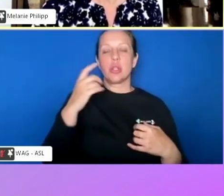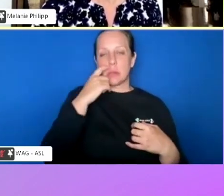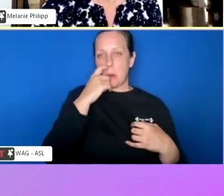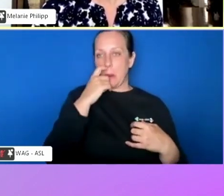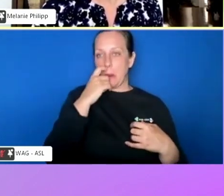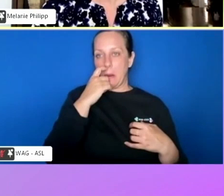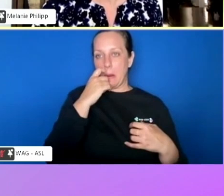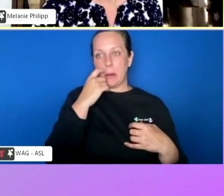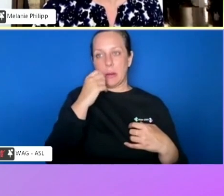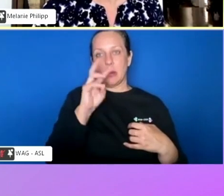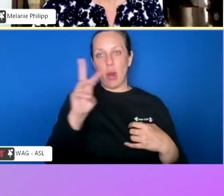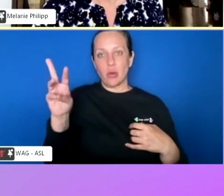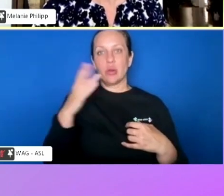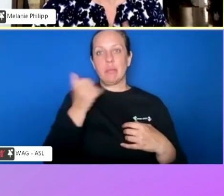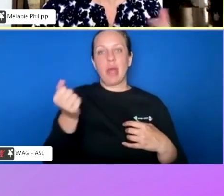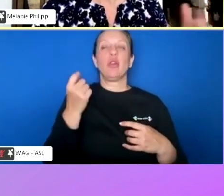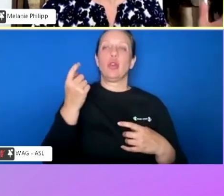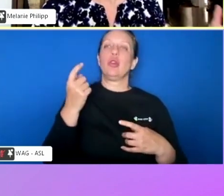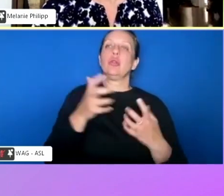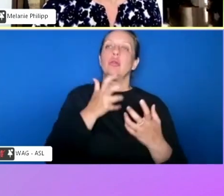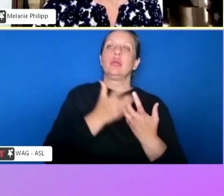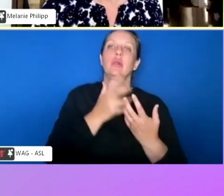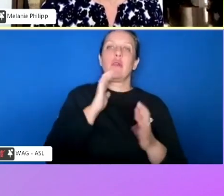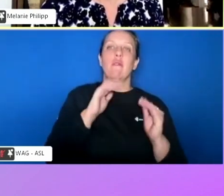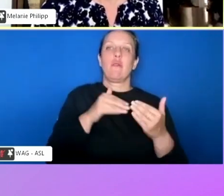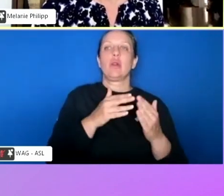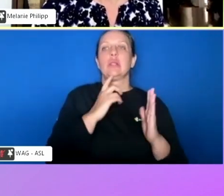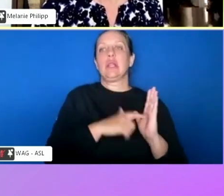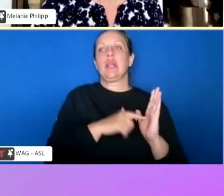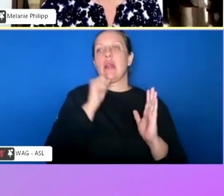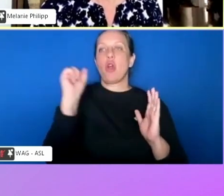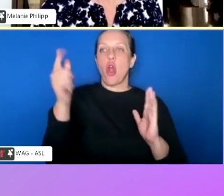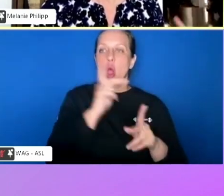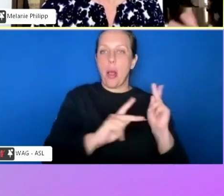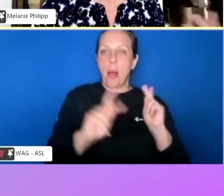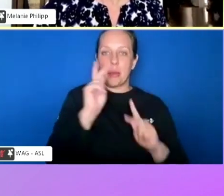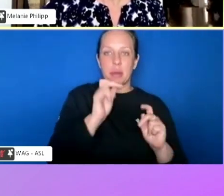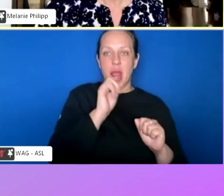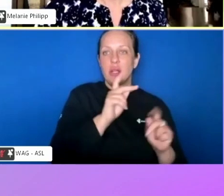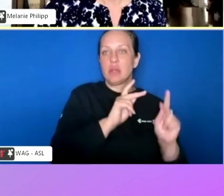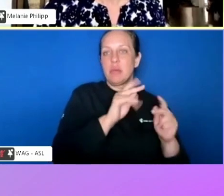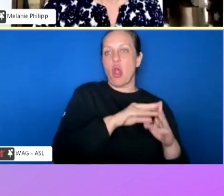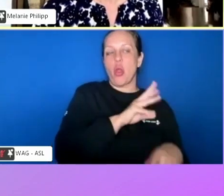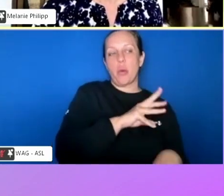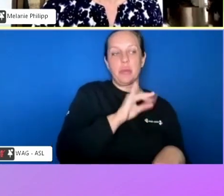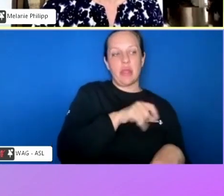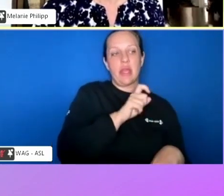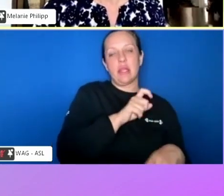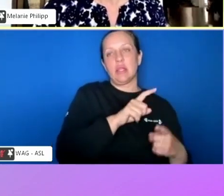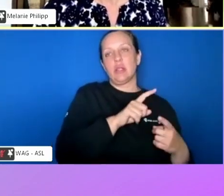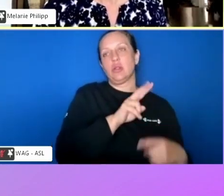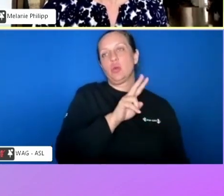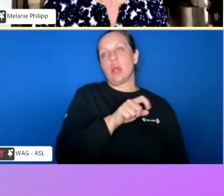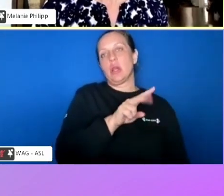solve the problem of focus indicators for all people, not just folks that happen to be on a website that meets